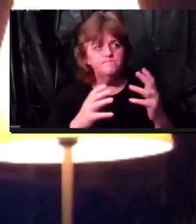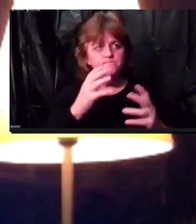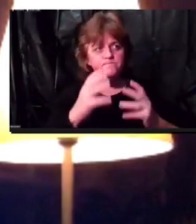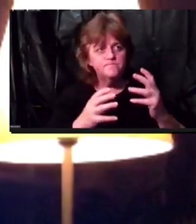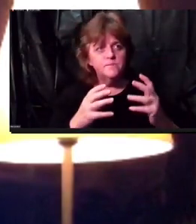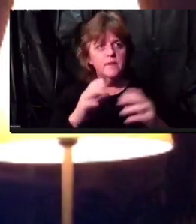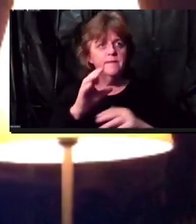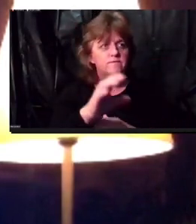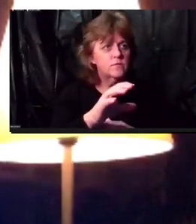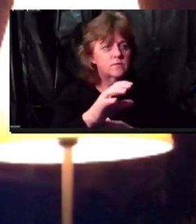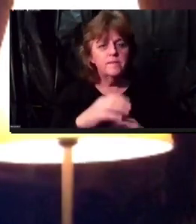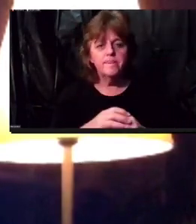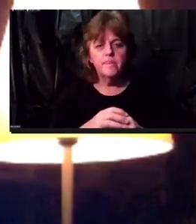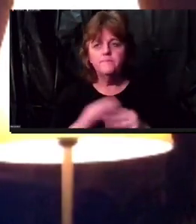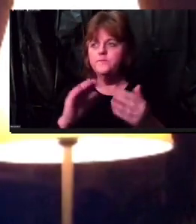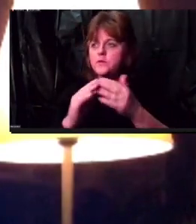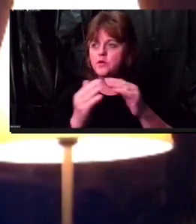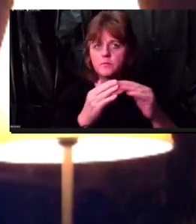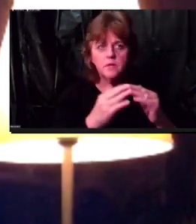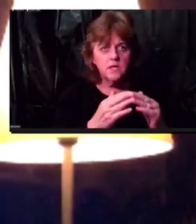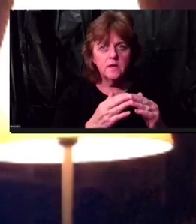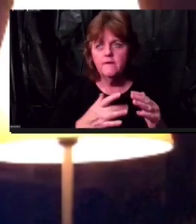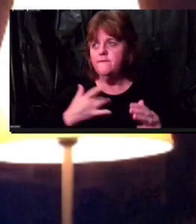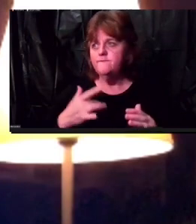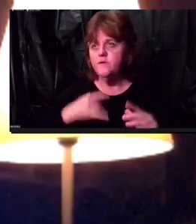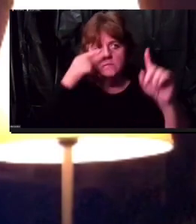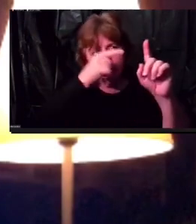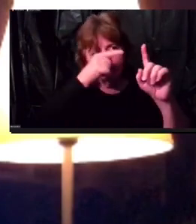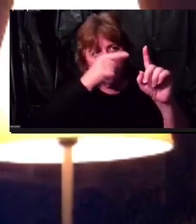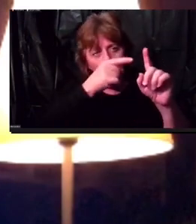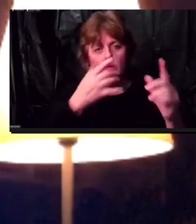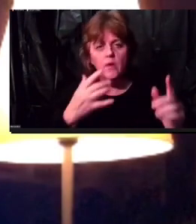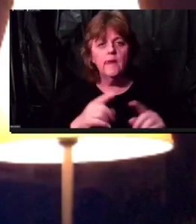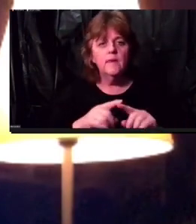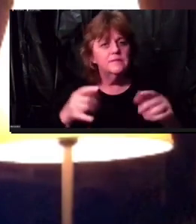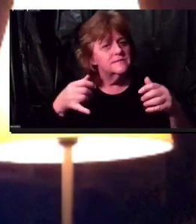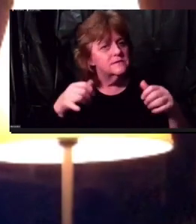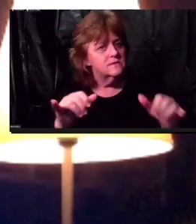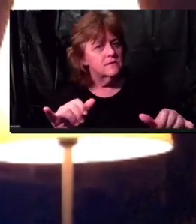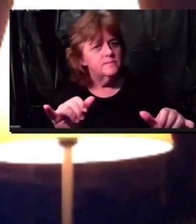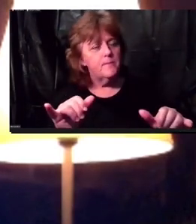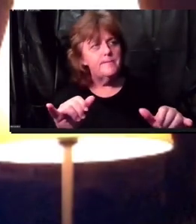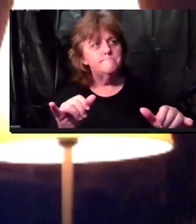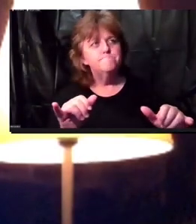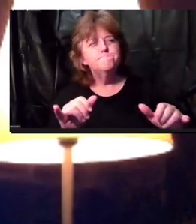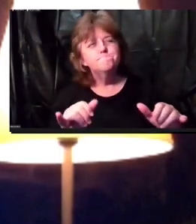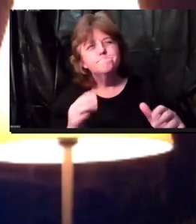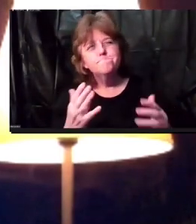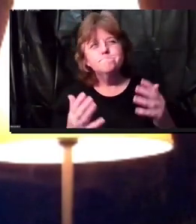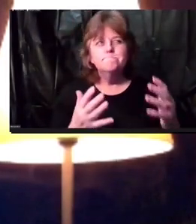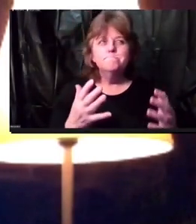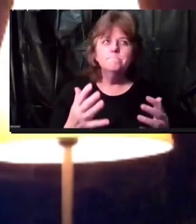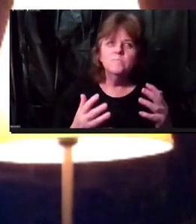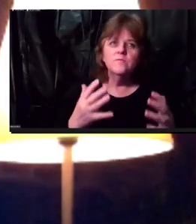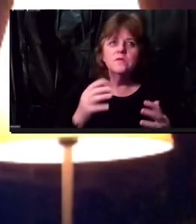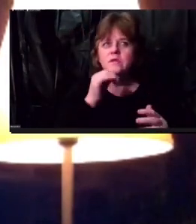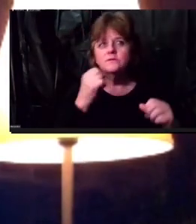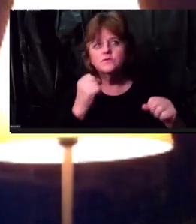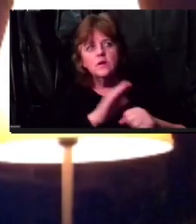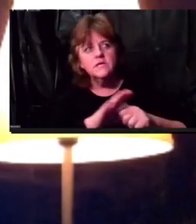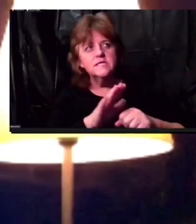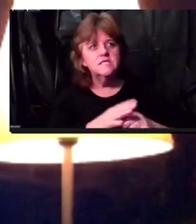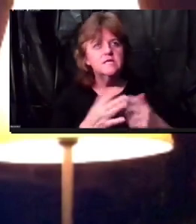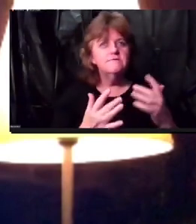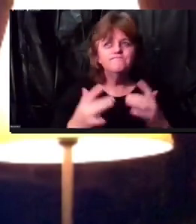what the community was looking for, but still, it wasn't quite the power that